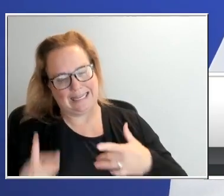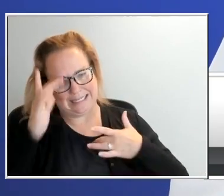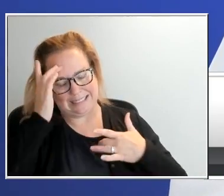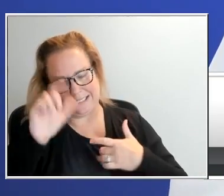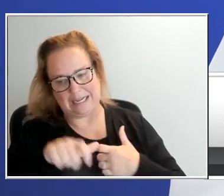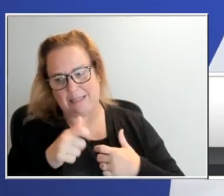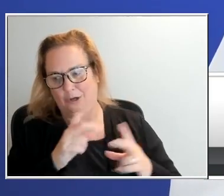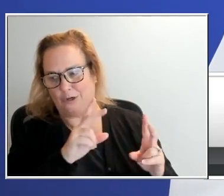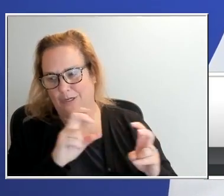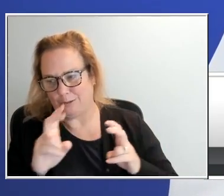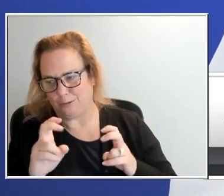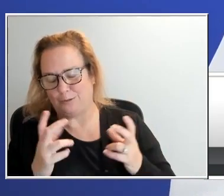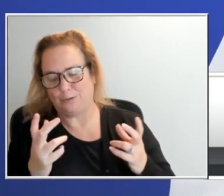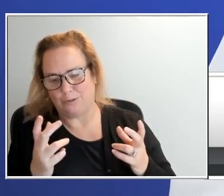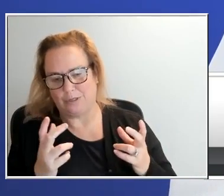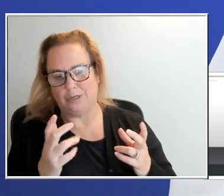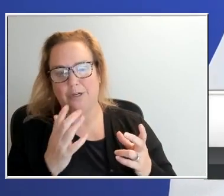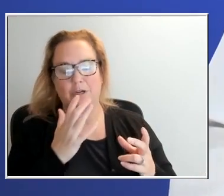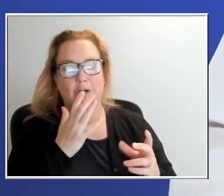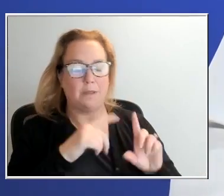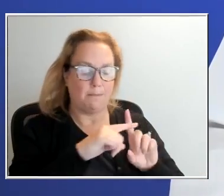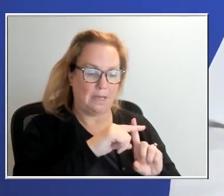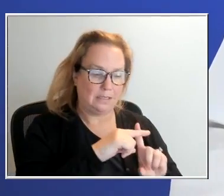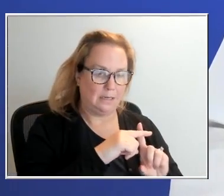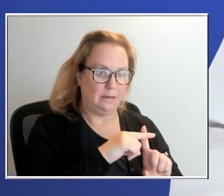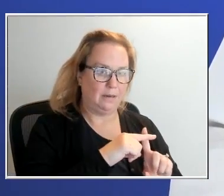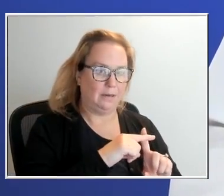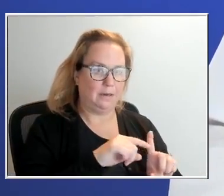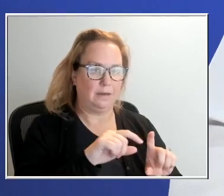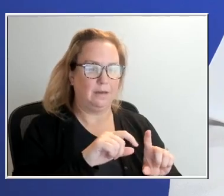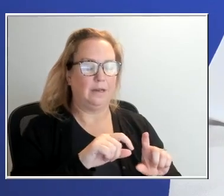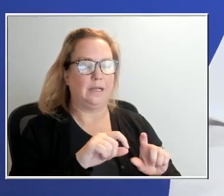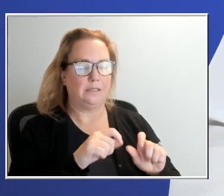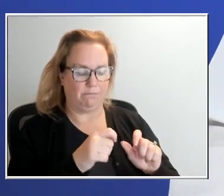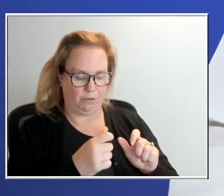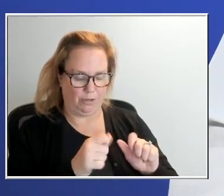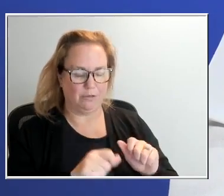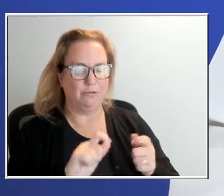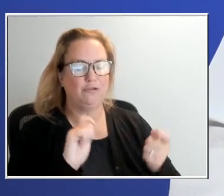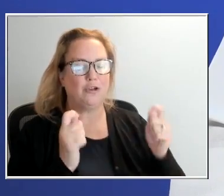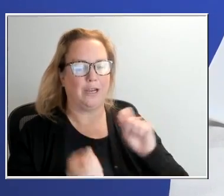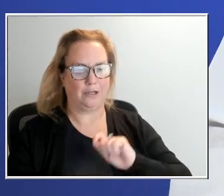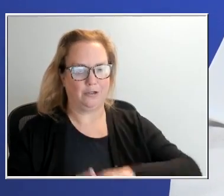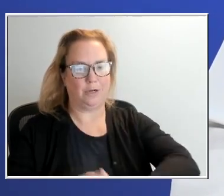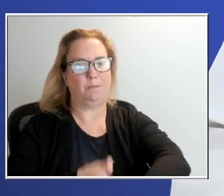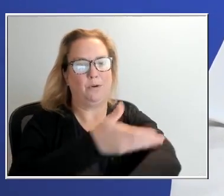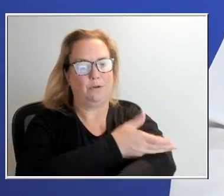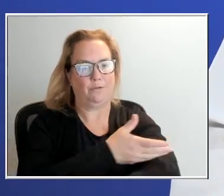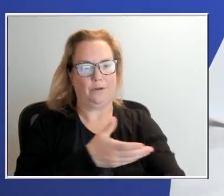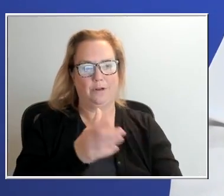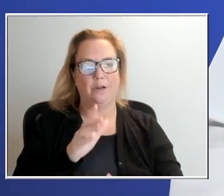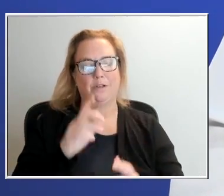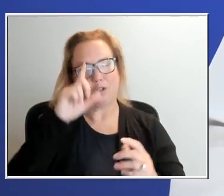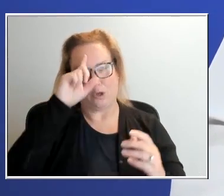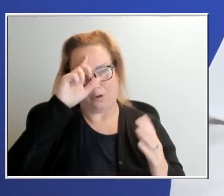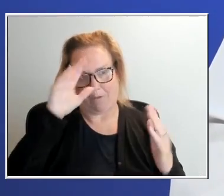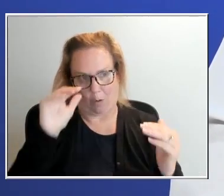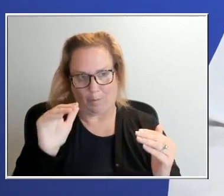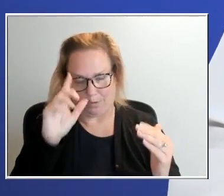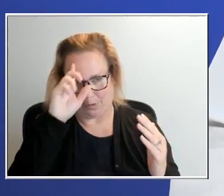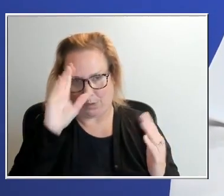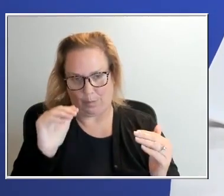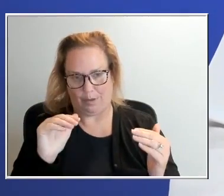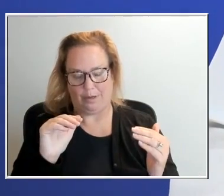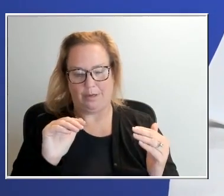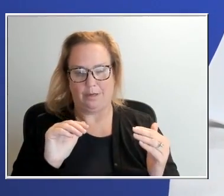kidney disease, the good thing is it is potentially reversible. So I would say there's hope, and I think we're just